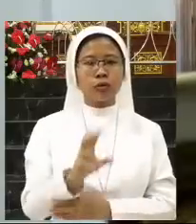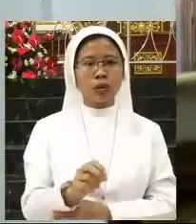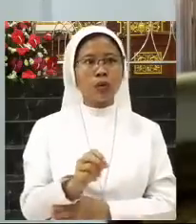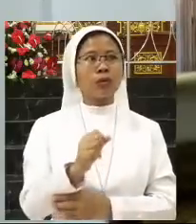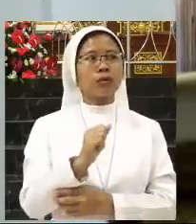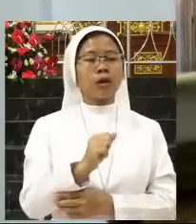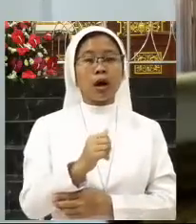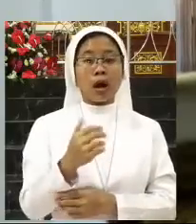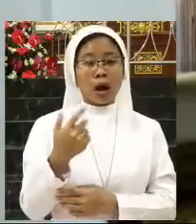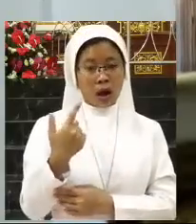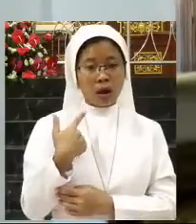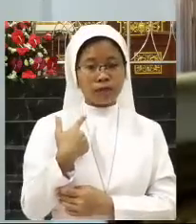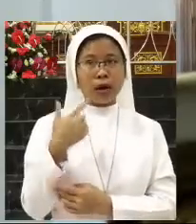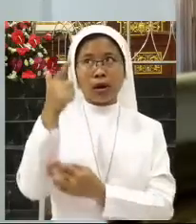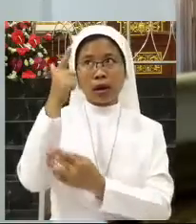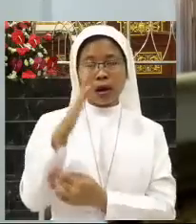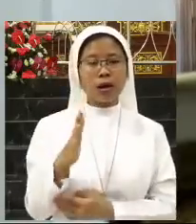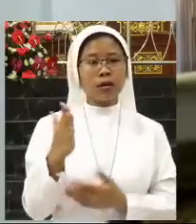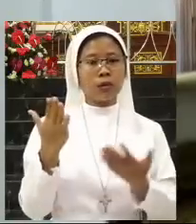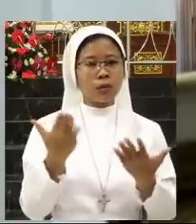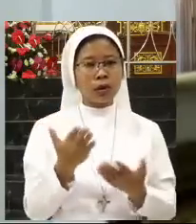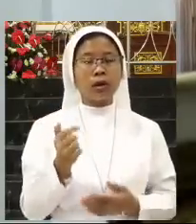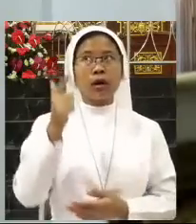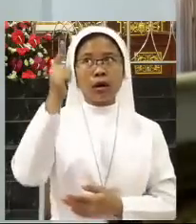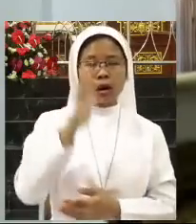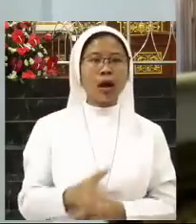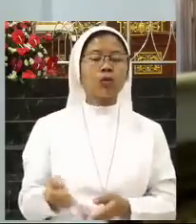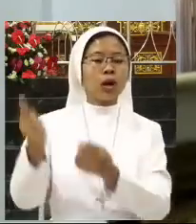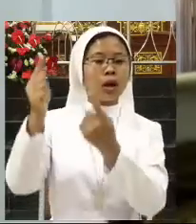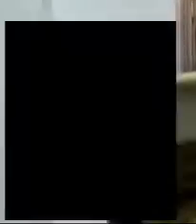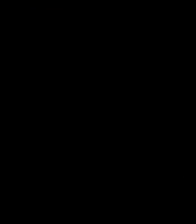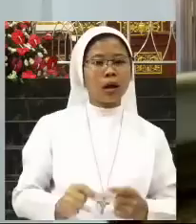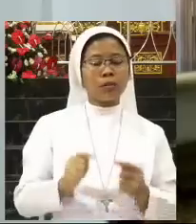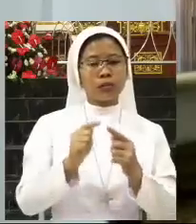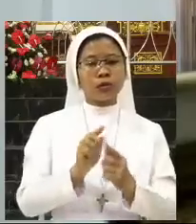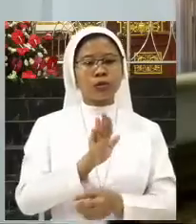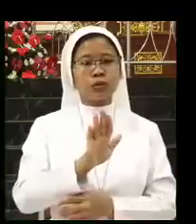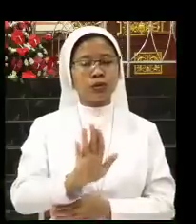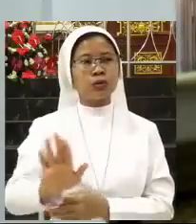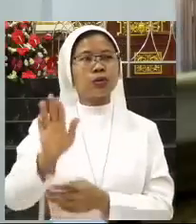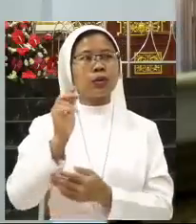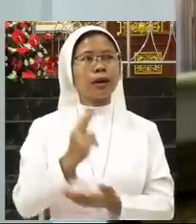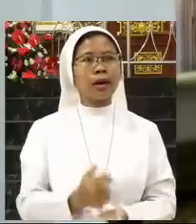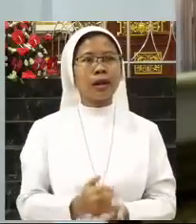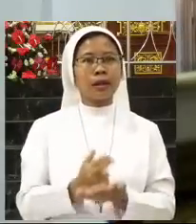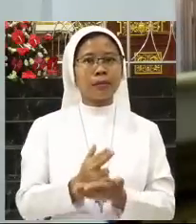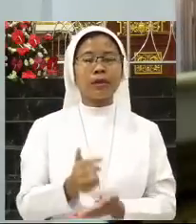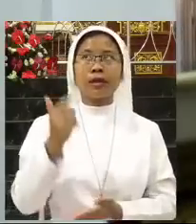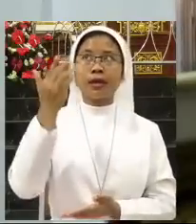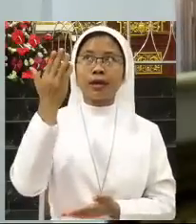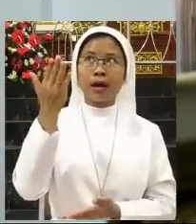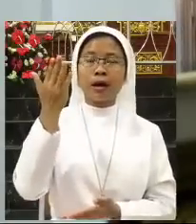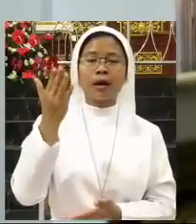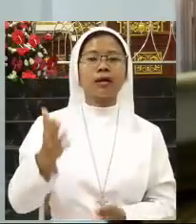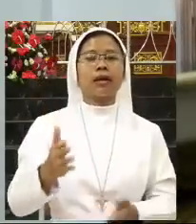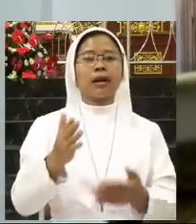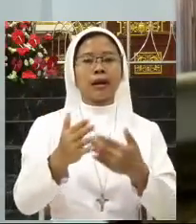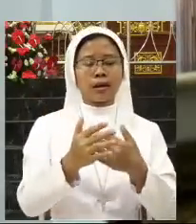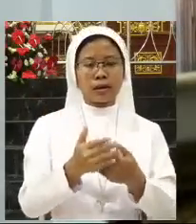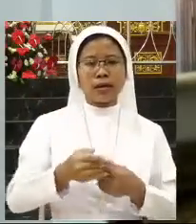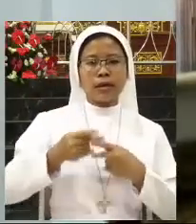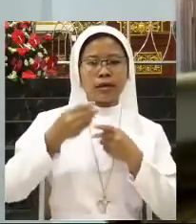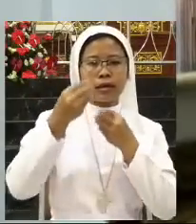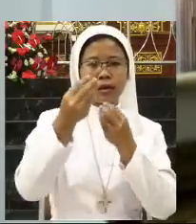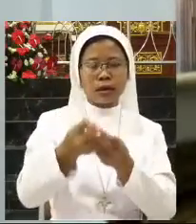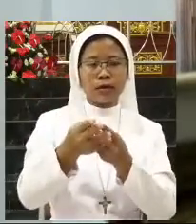is your God. He comes with vindication, with divine recompense. He